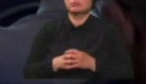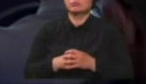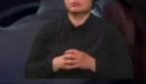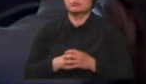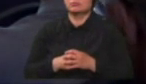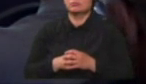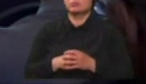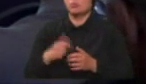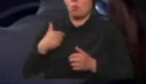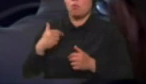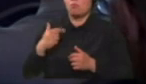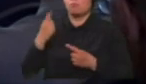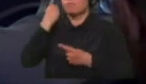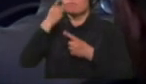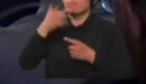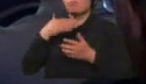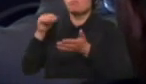I might need help with the next slide.